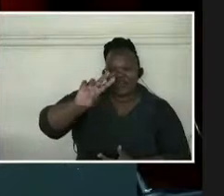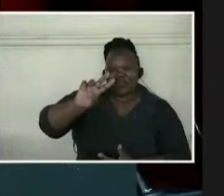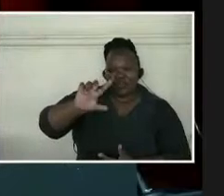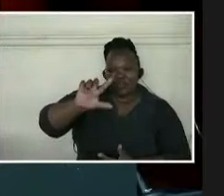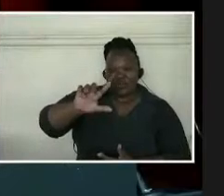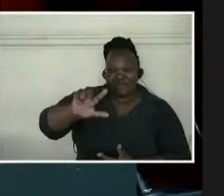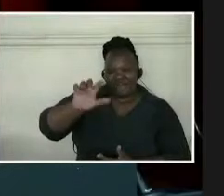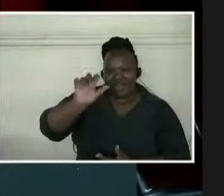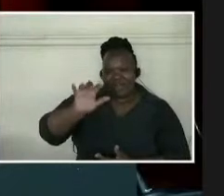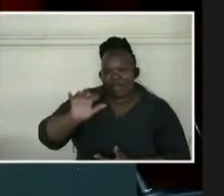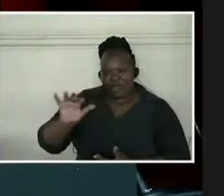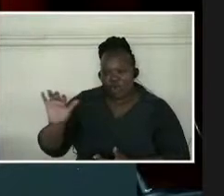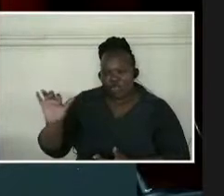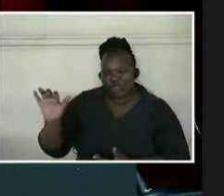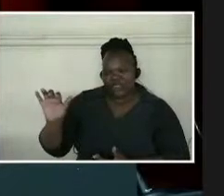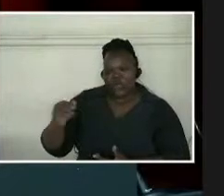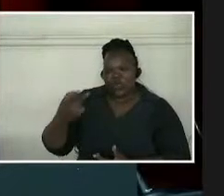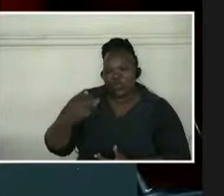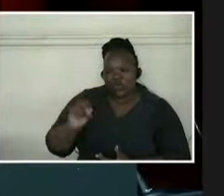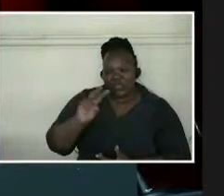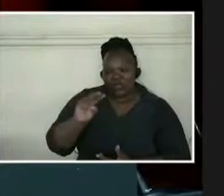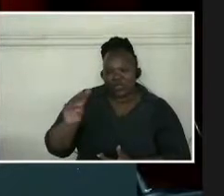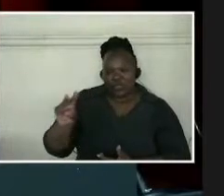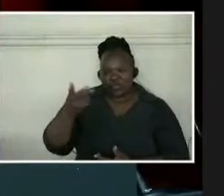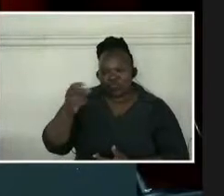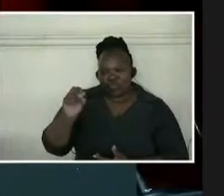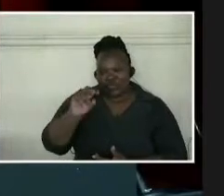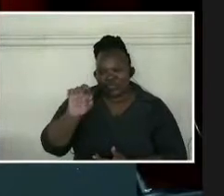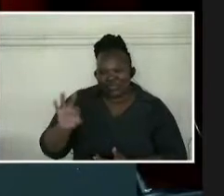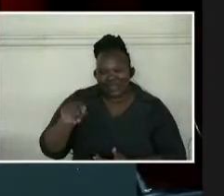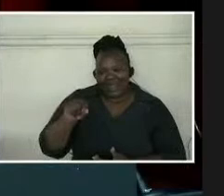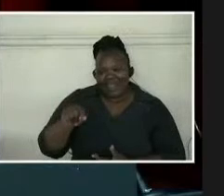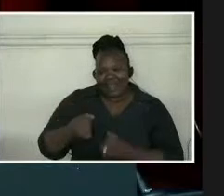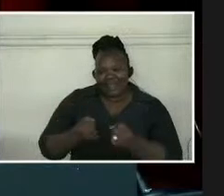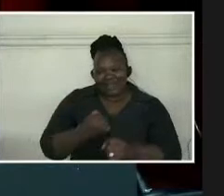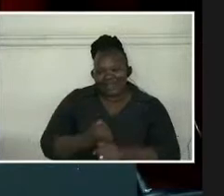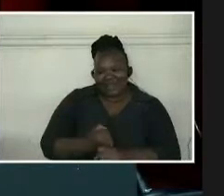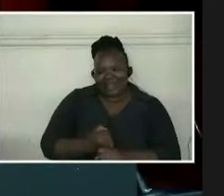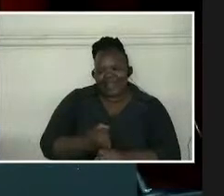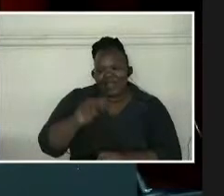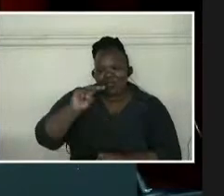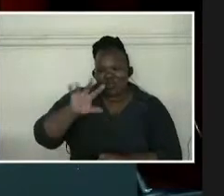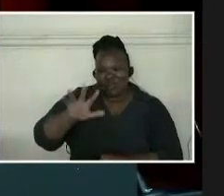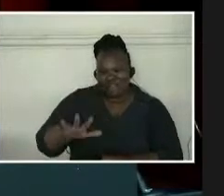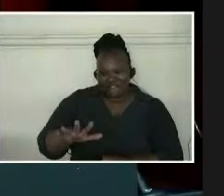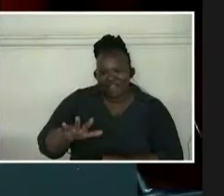22 2022 2023. 25 kunta